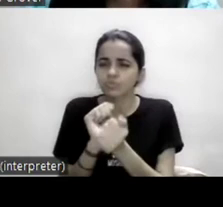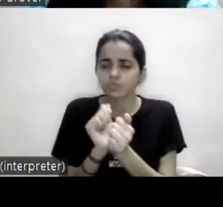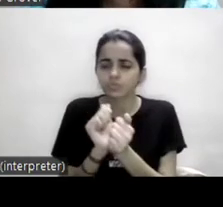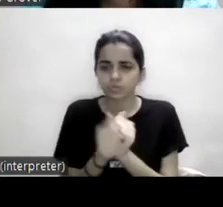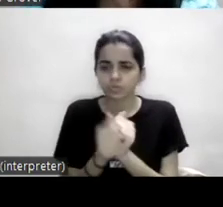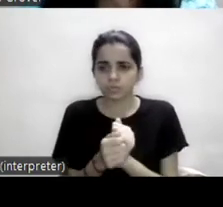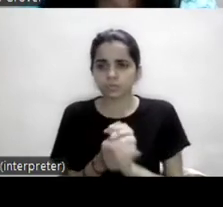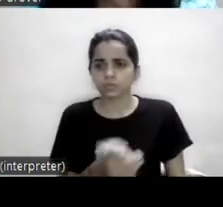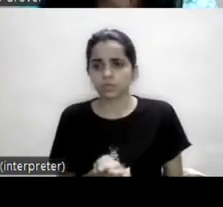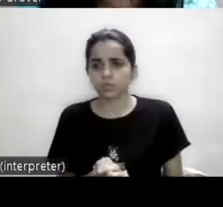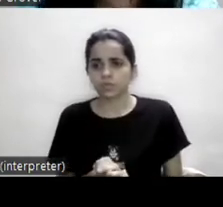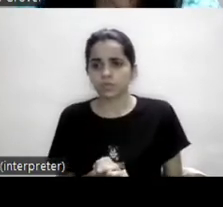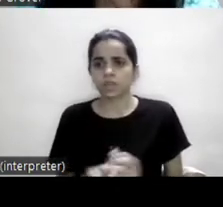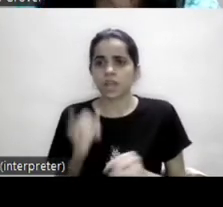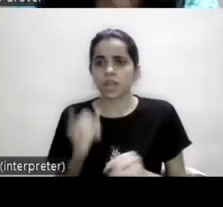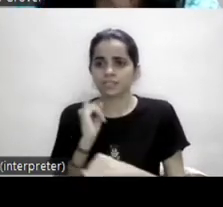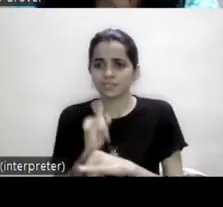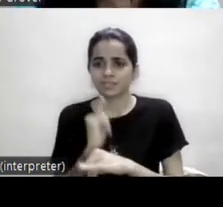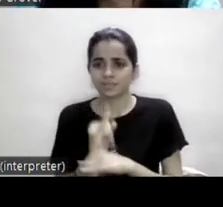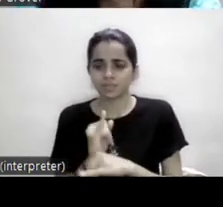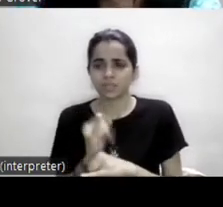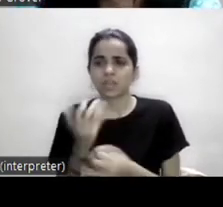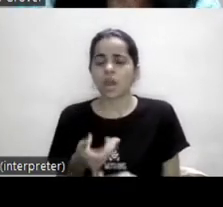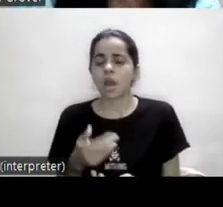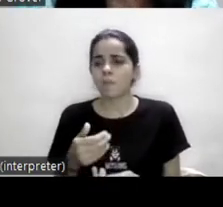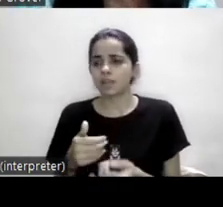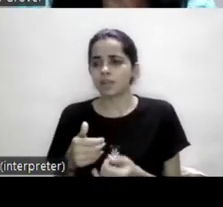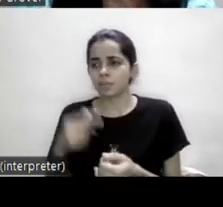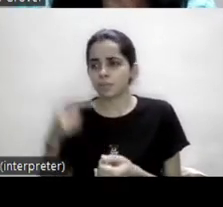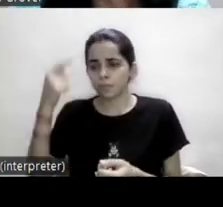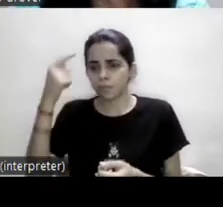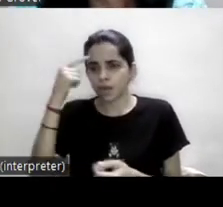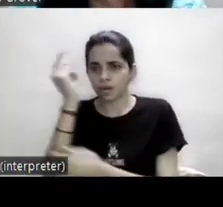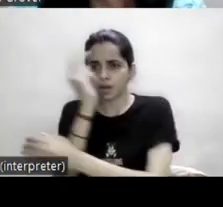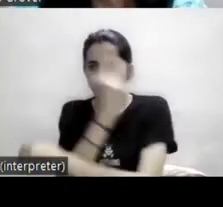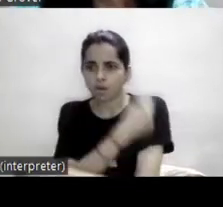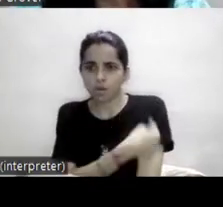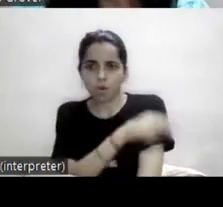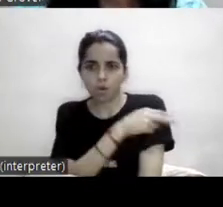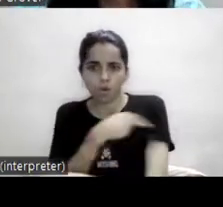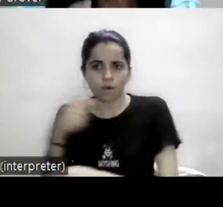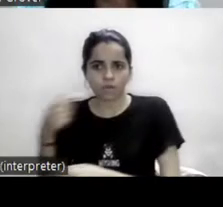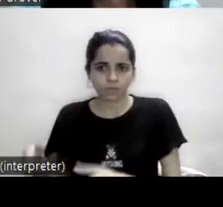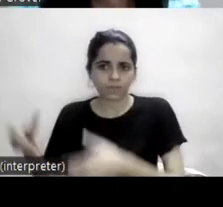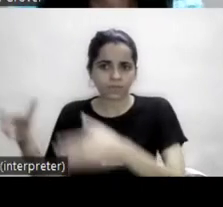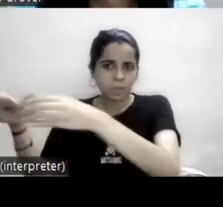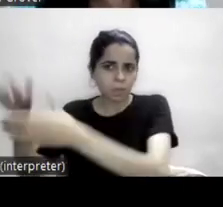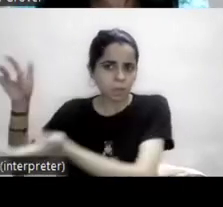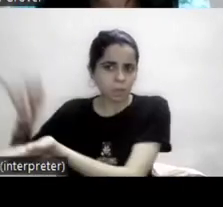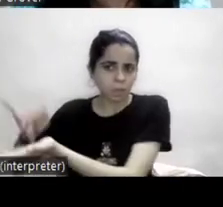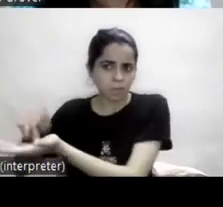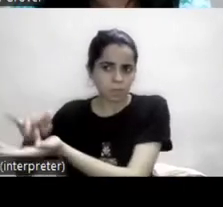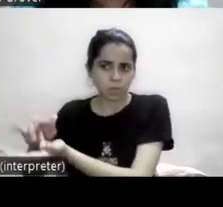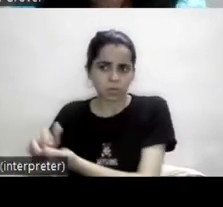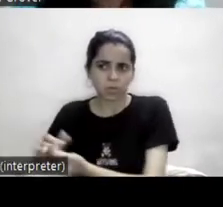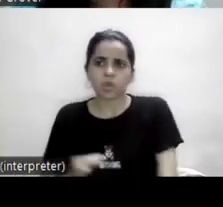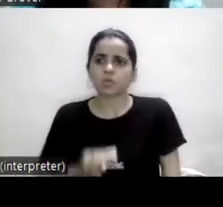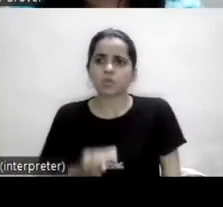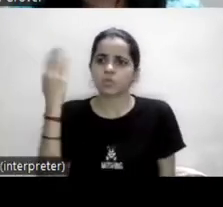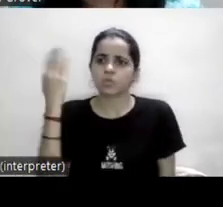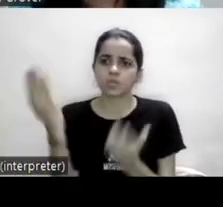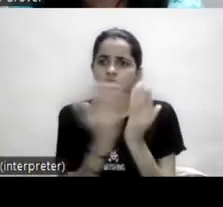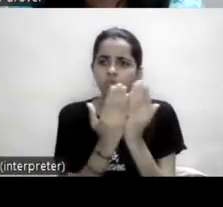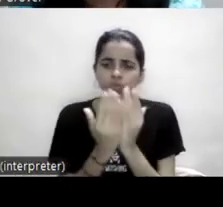see institutions like asylums coming in India. You see institutions where, these special schools came to India with